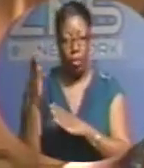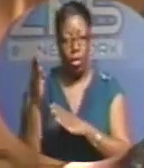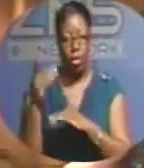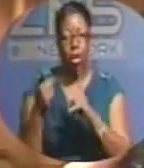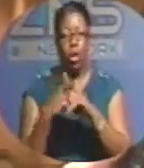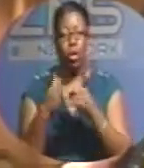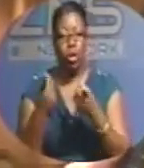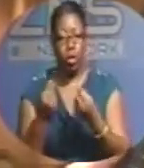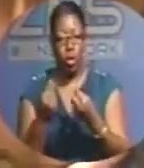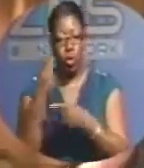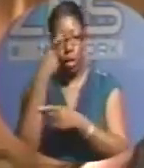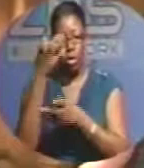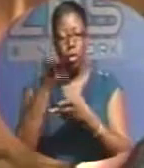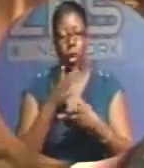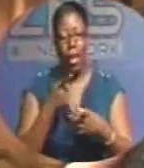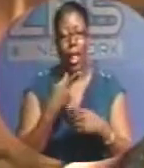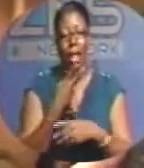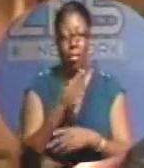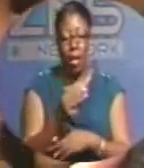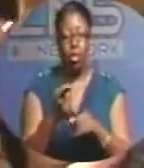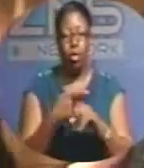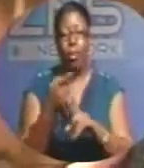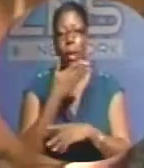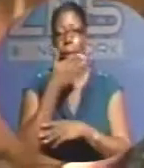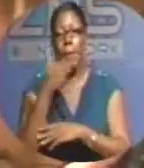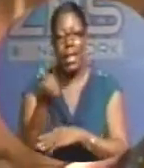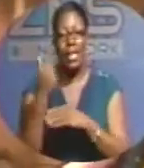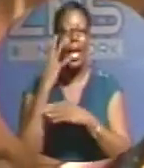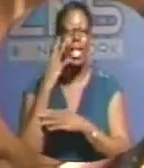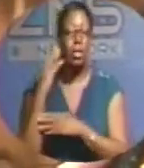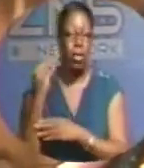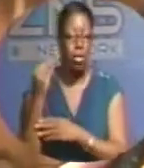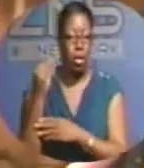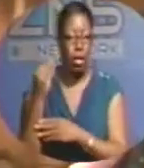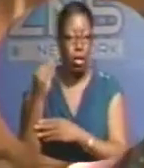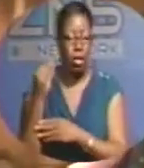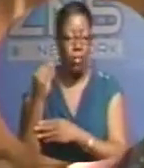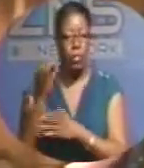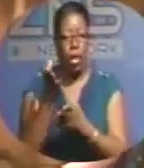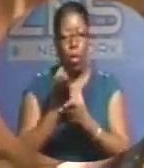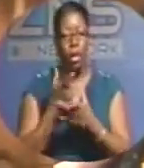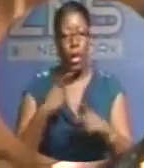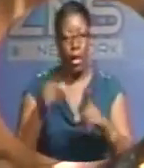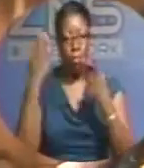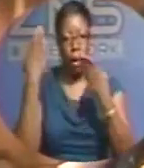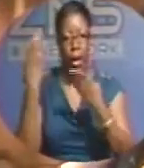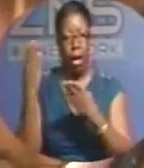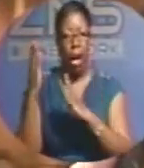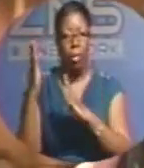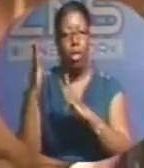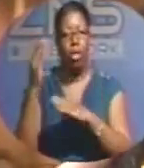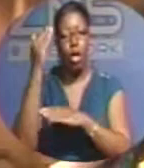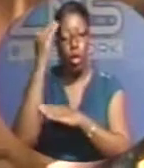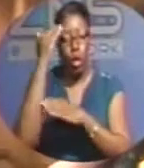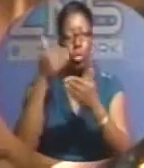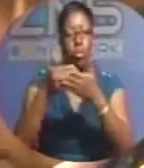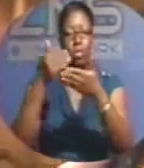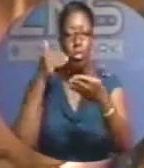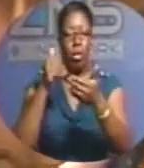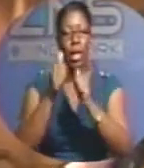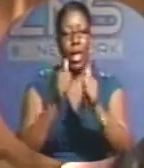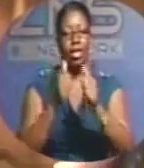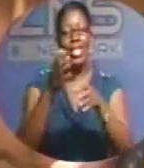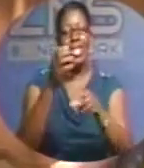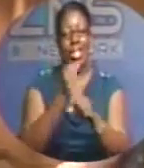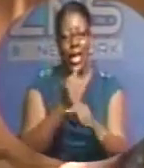to do, because we want them to have the best experience ever. I just want to sensitize the Bahamas that there's a lot of things that happens prior to the athletes winning a